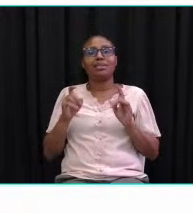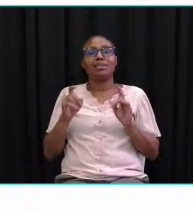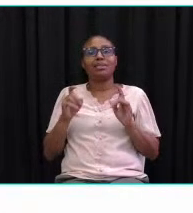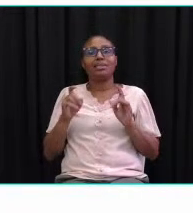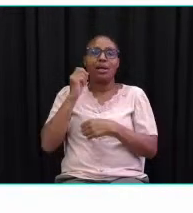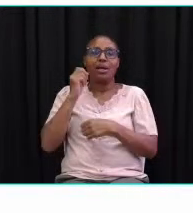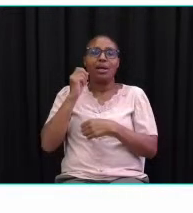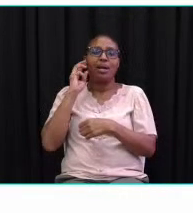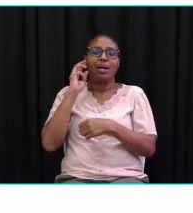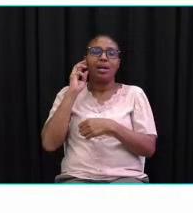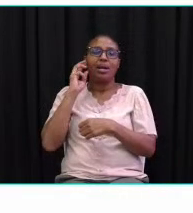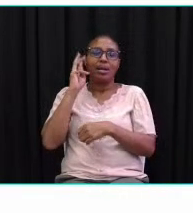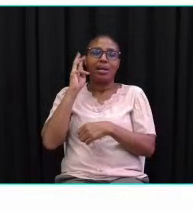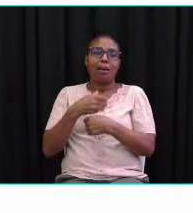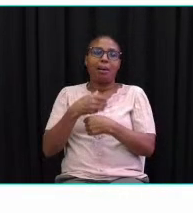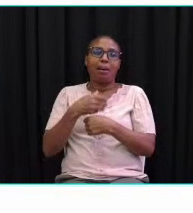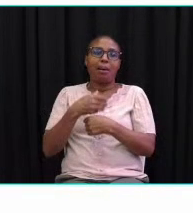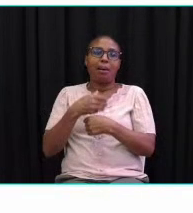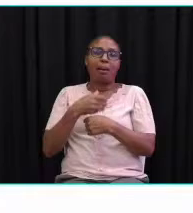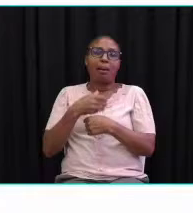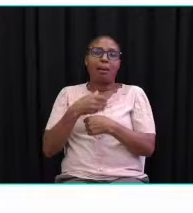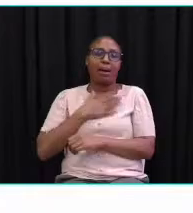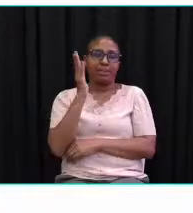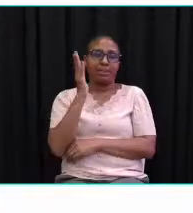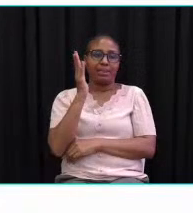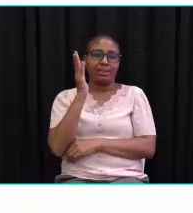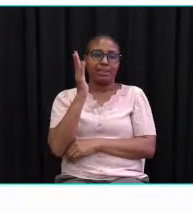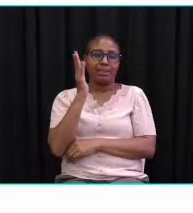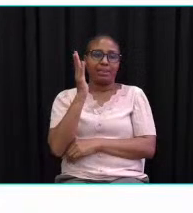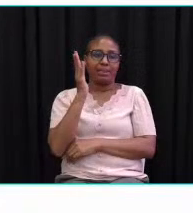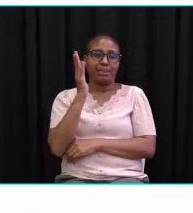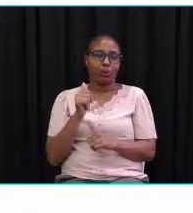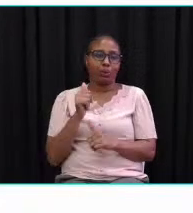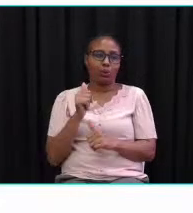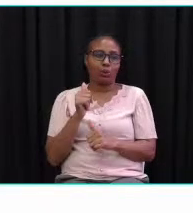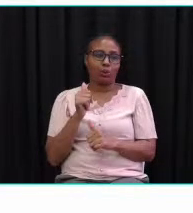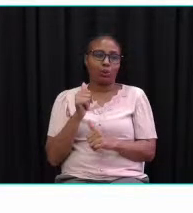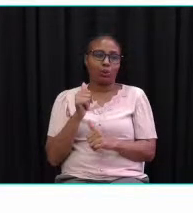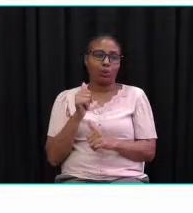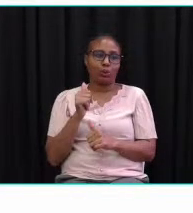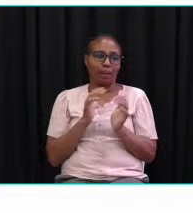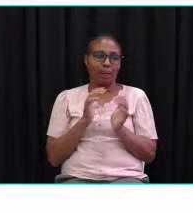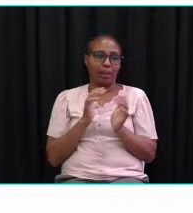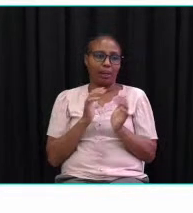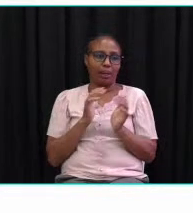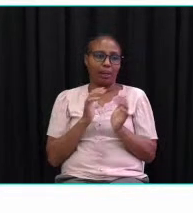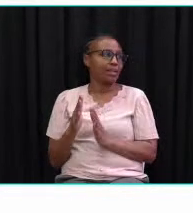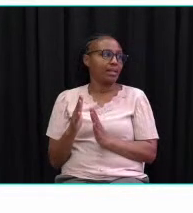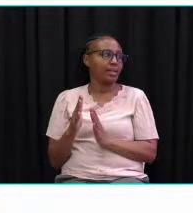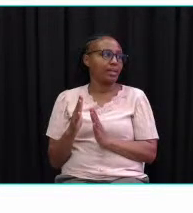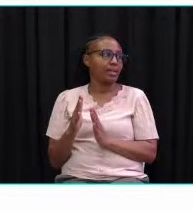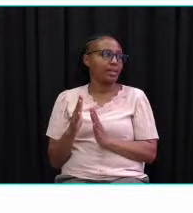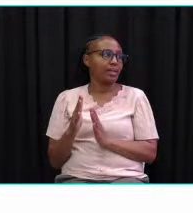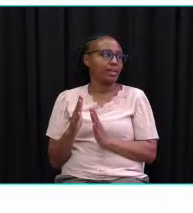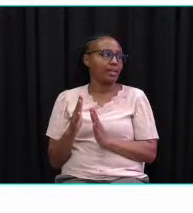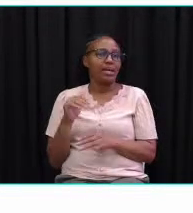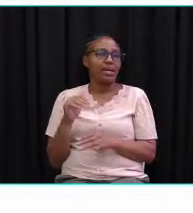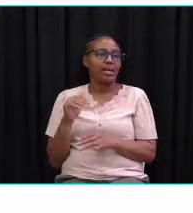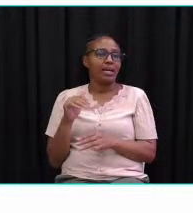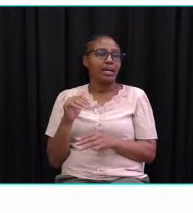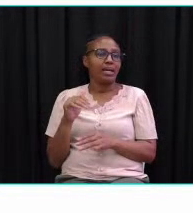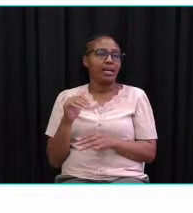But it's okay, I'll be sure that I've prepared. In line with the theme of